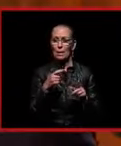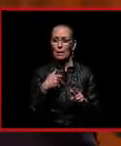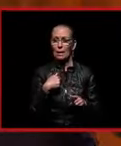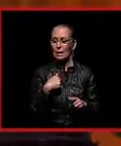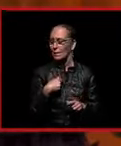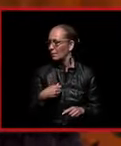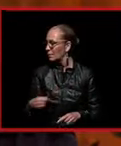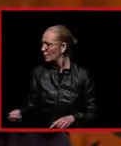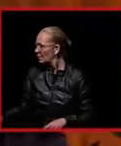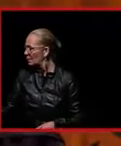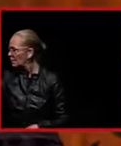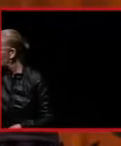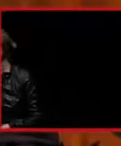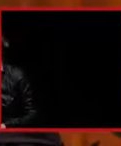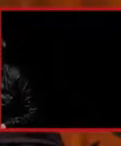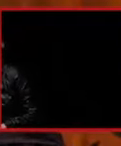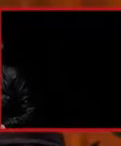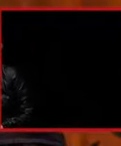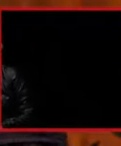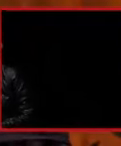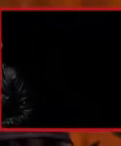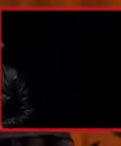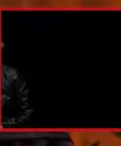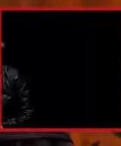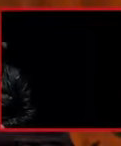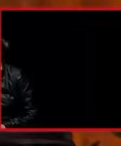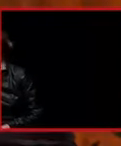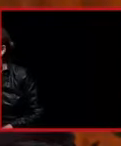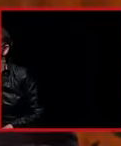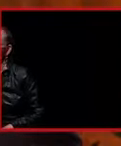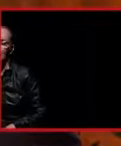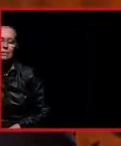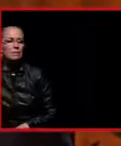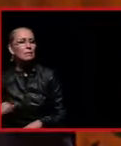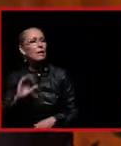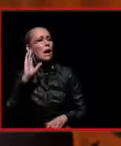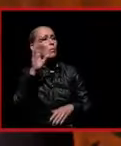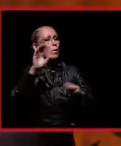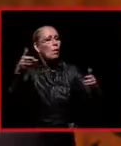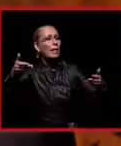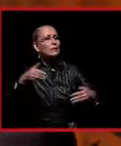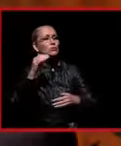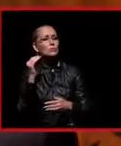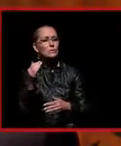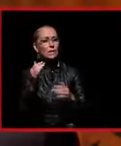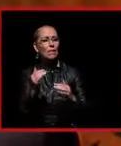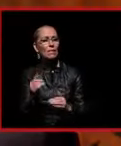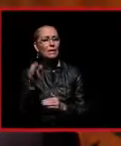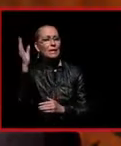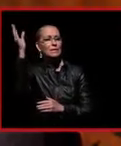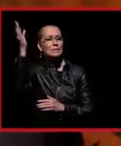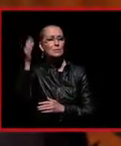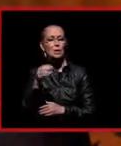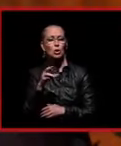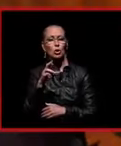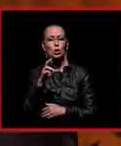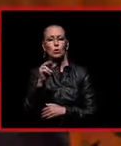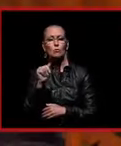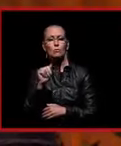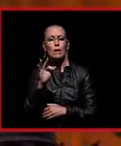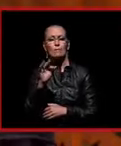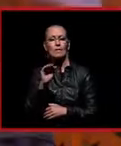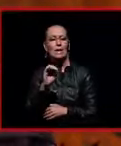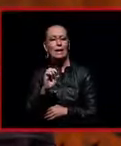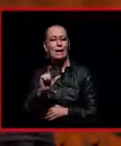It is now my honor to introduce our next speaker, Rafael Nazario, to give greetings on behalf of the class of